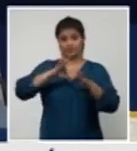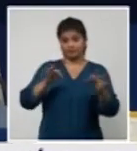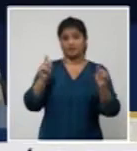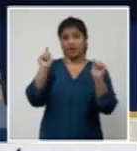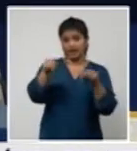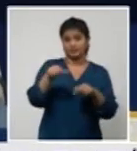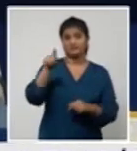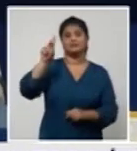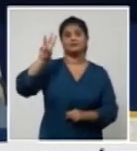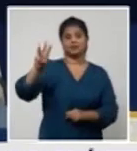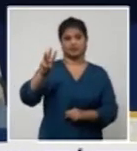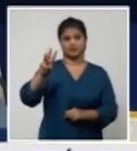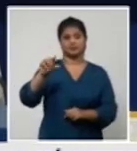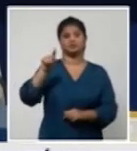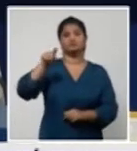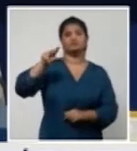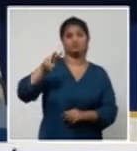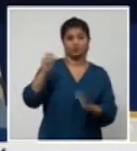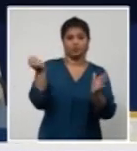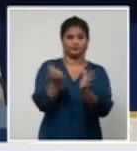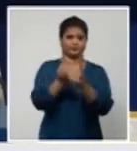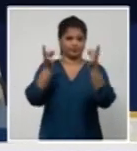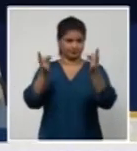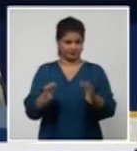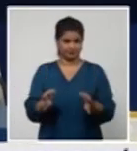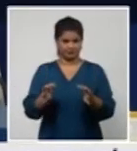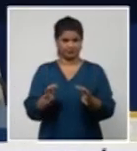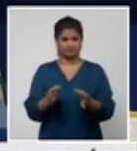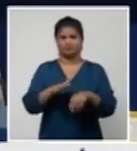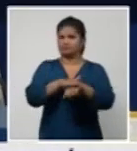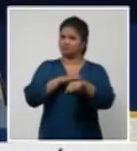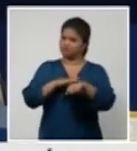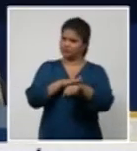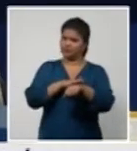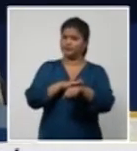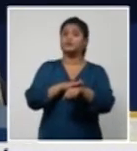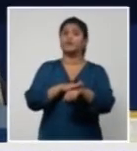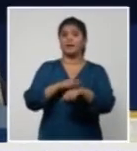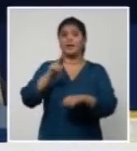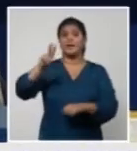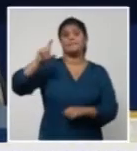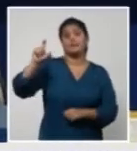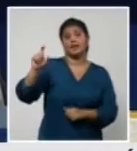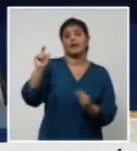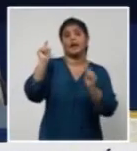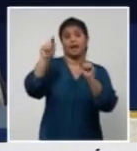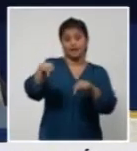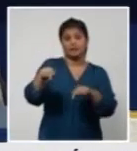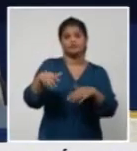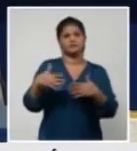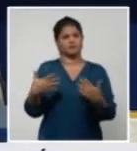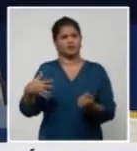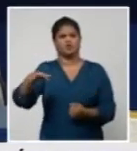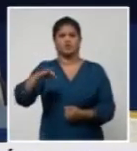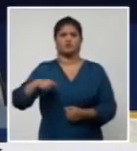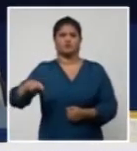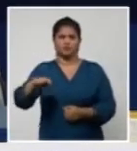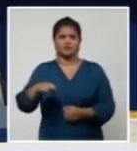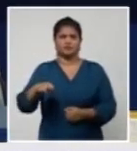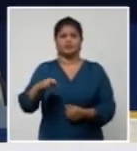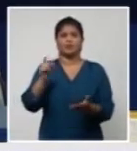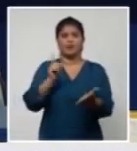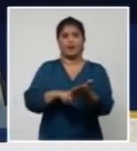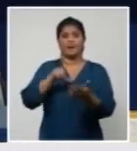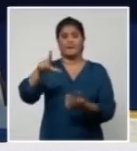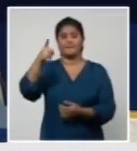an outbreak after measures were violated. Meanwhile, as I mentioned before, the source of